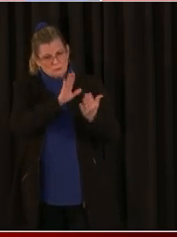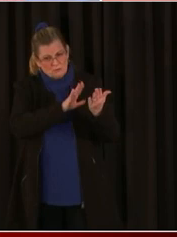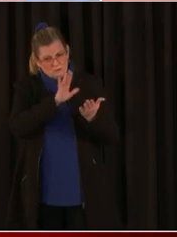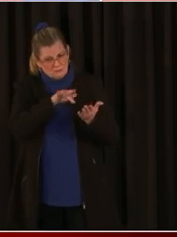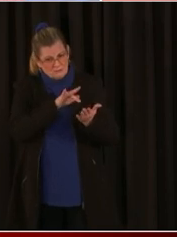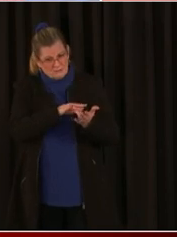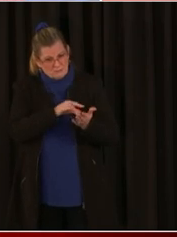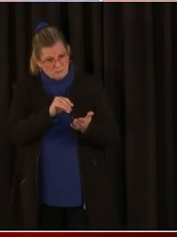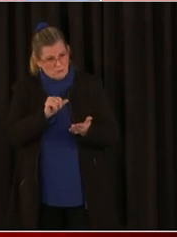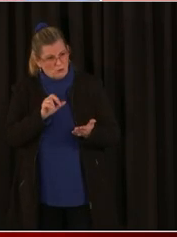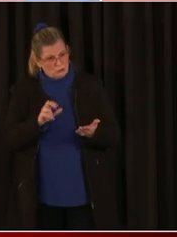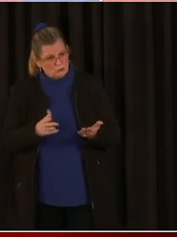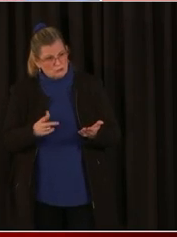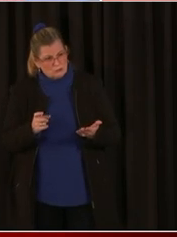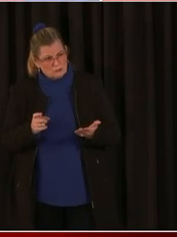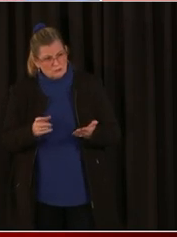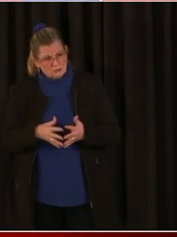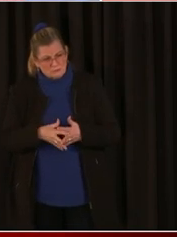midterm?